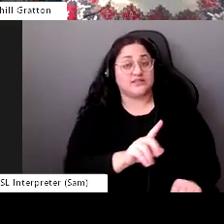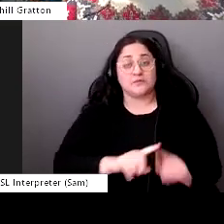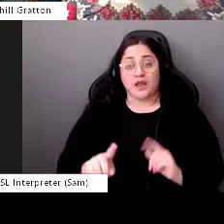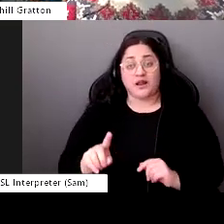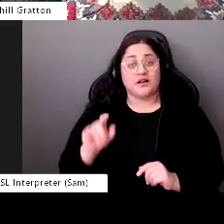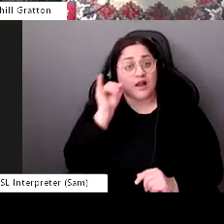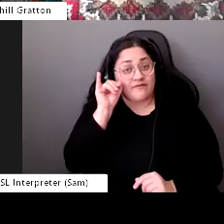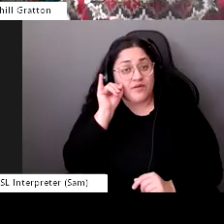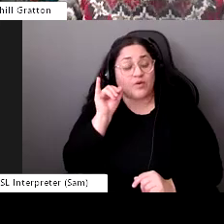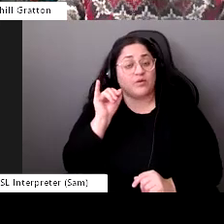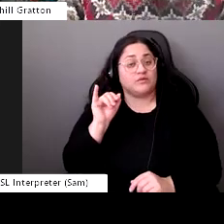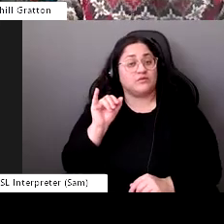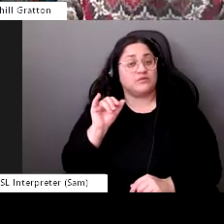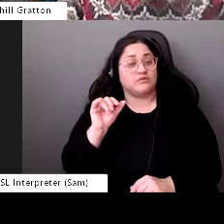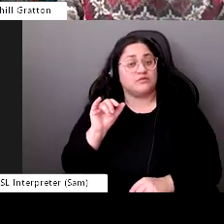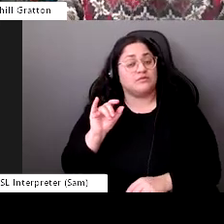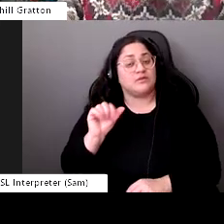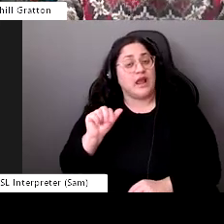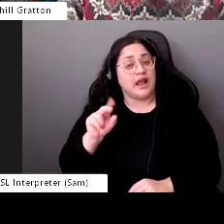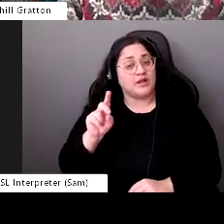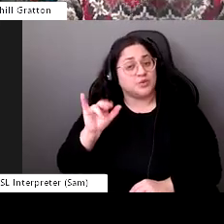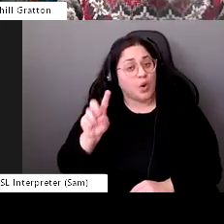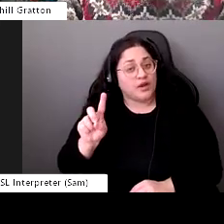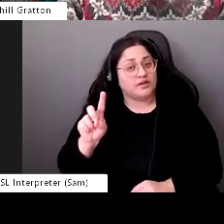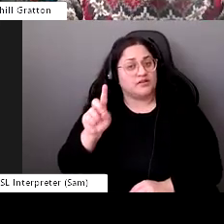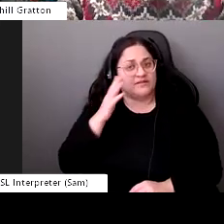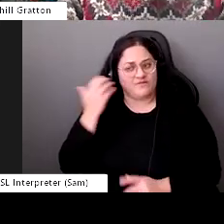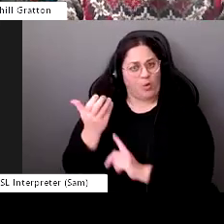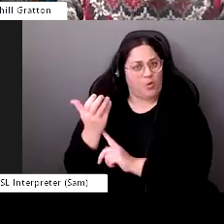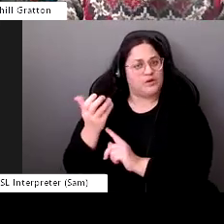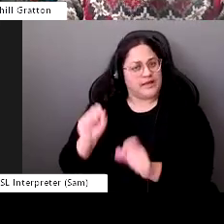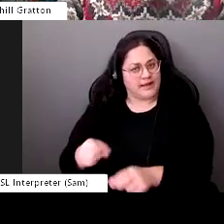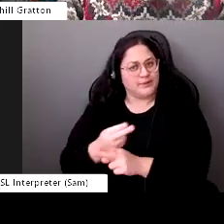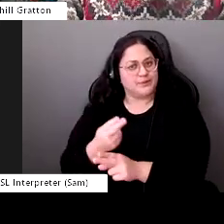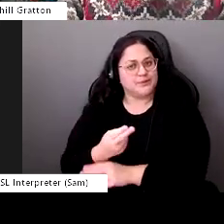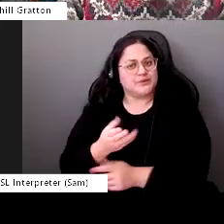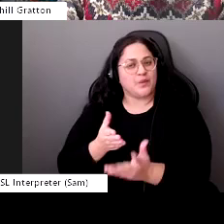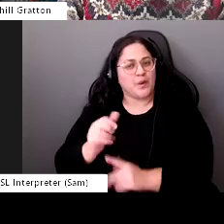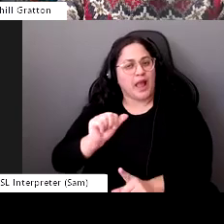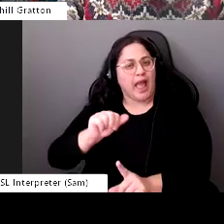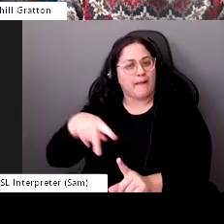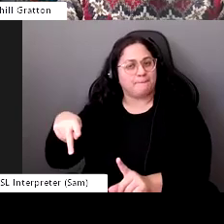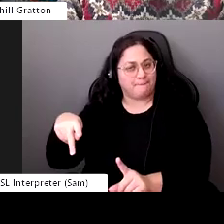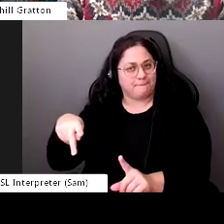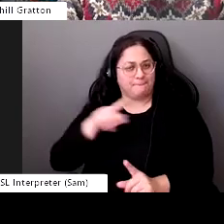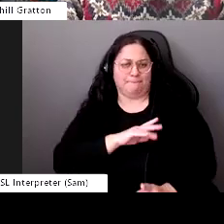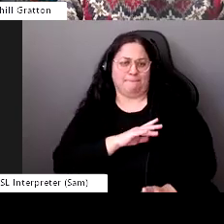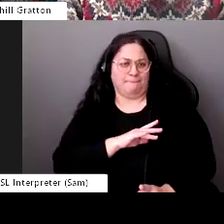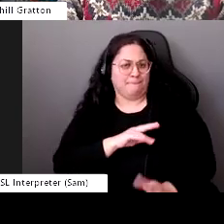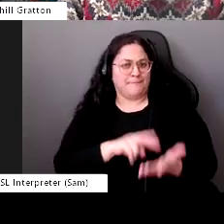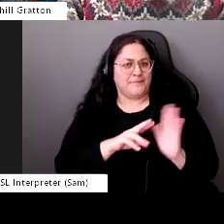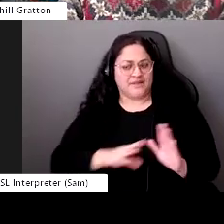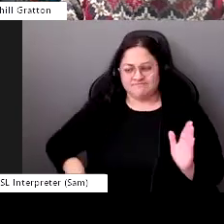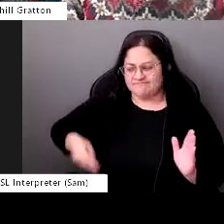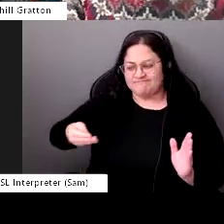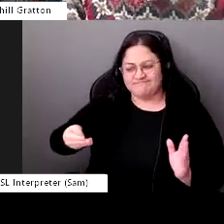or an Android phone, you can also download an app that does the same kinds of things. So you can never be without ChatGPT that